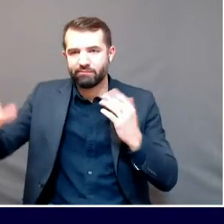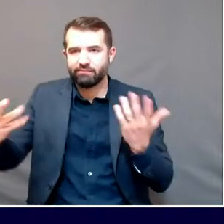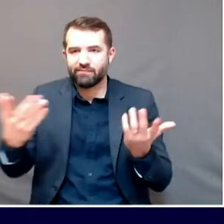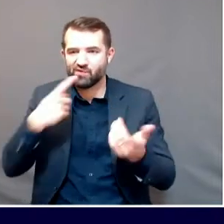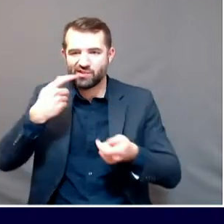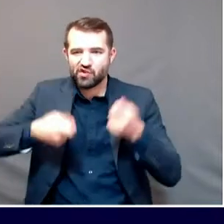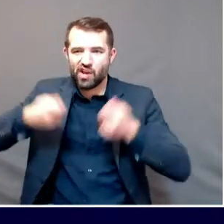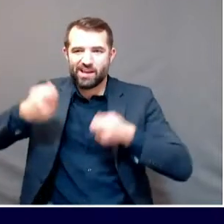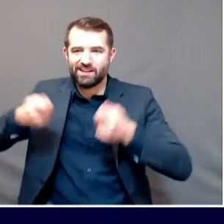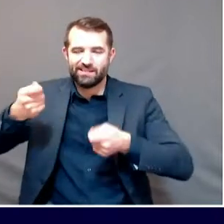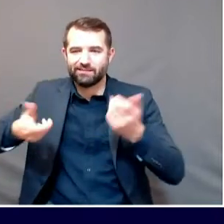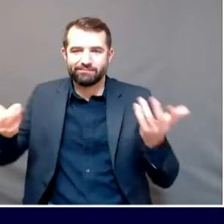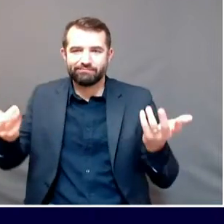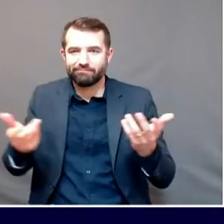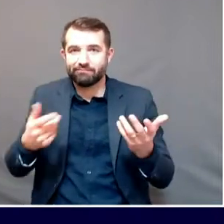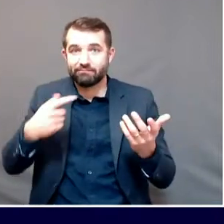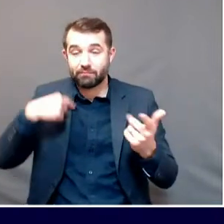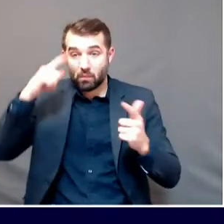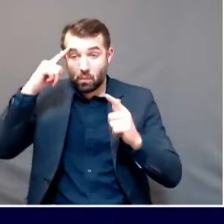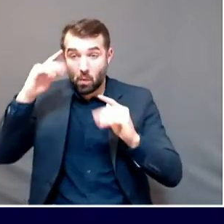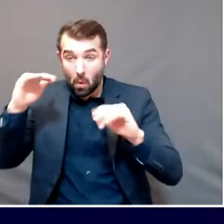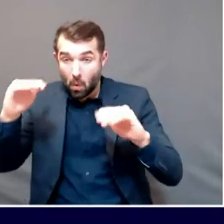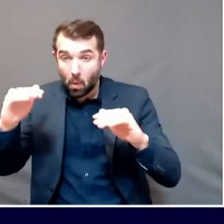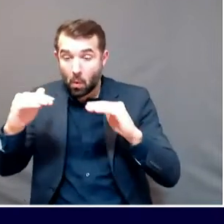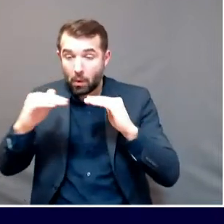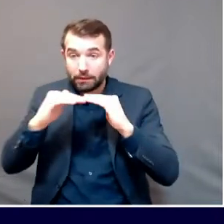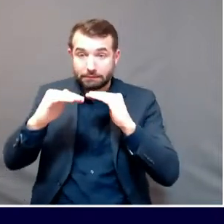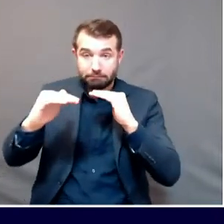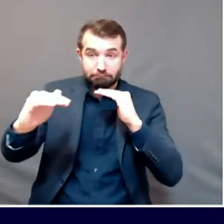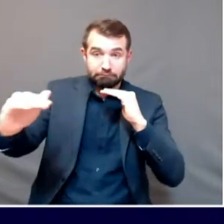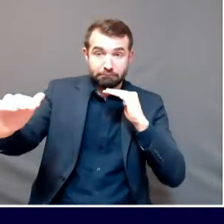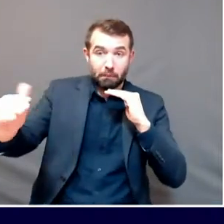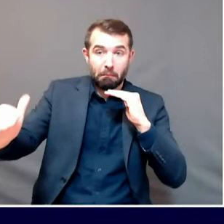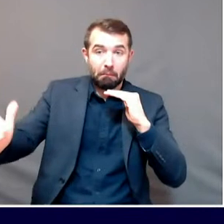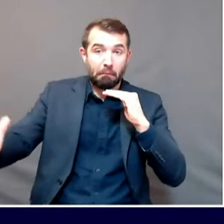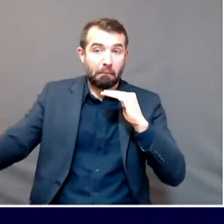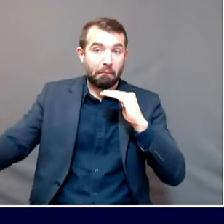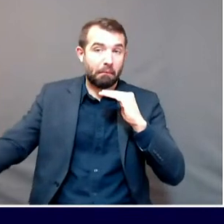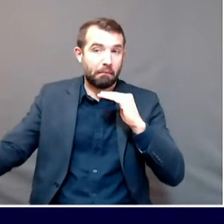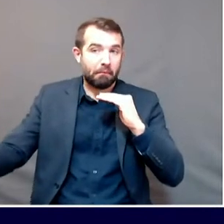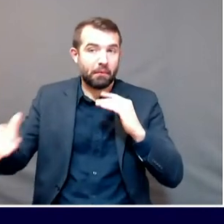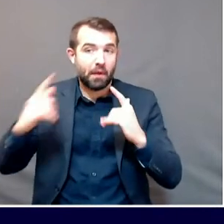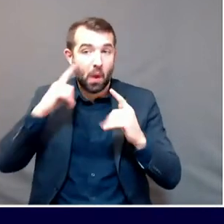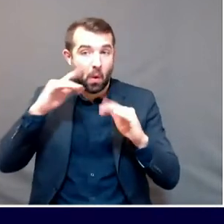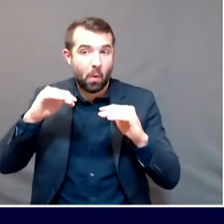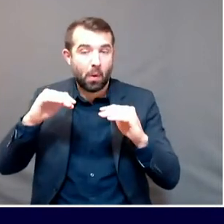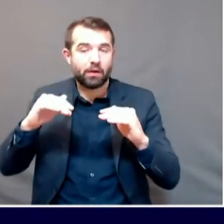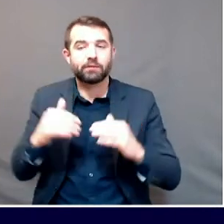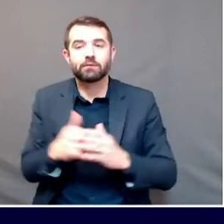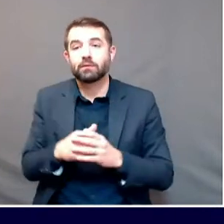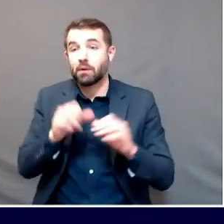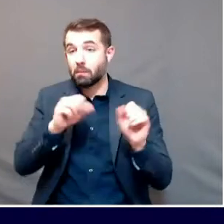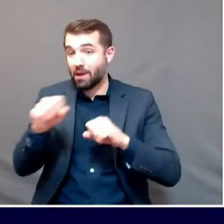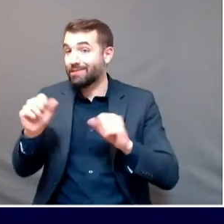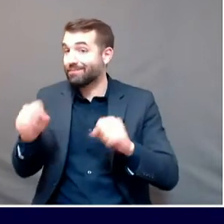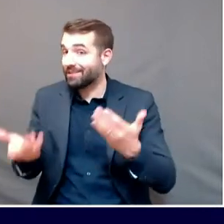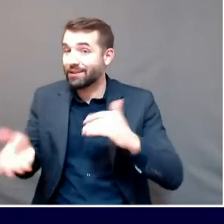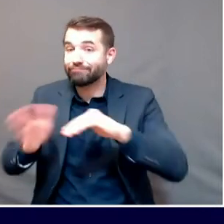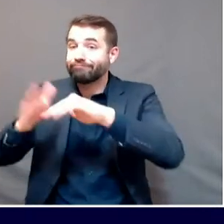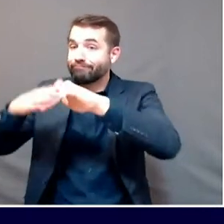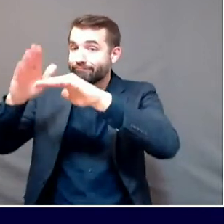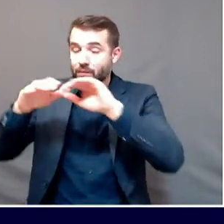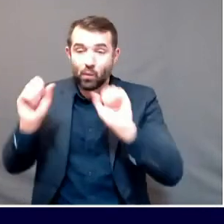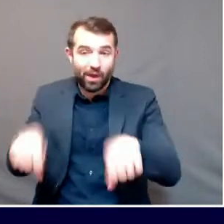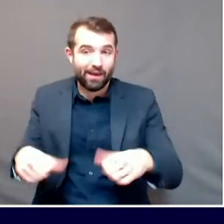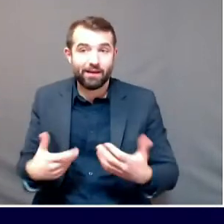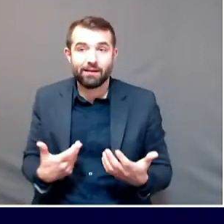hope it doesn't, it is a distinct possibility that hospitalizations could trend back upwards. One